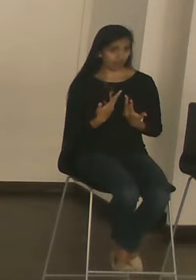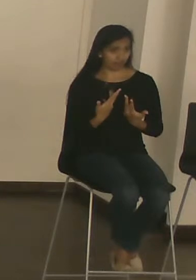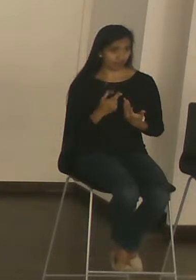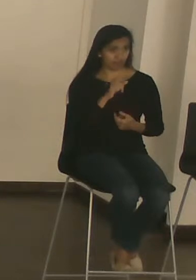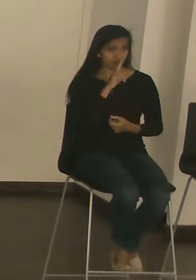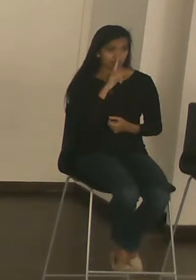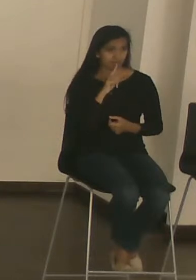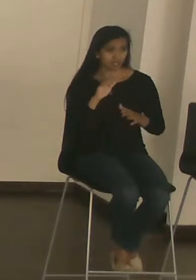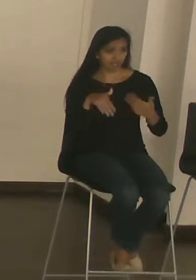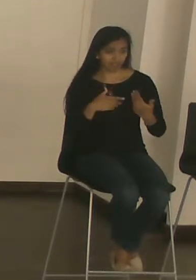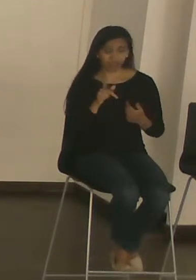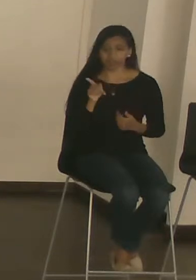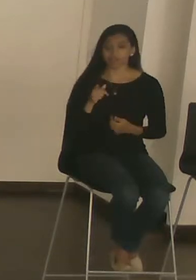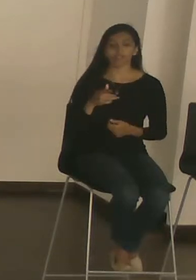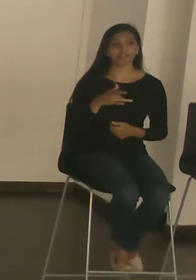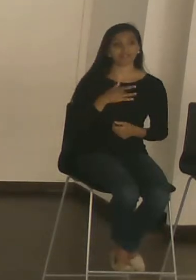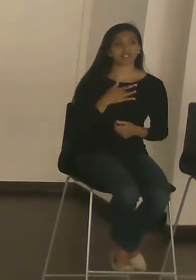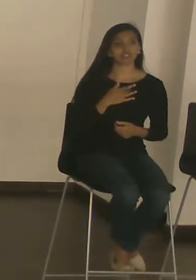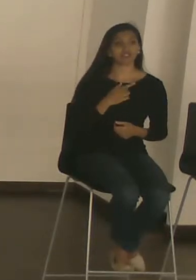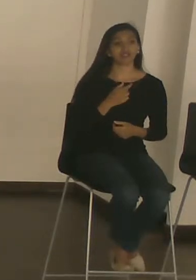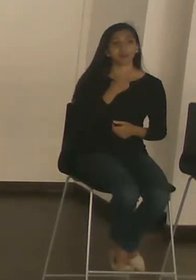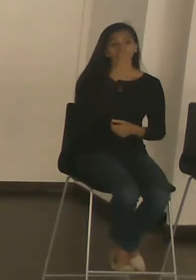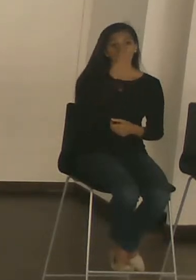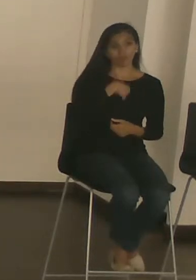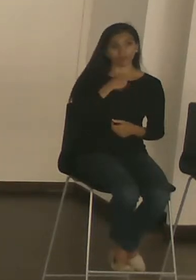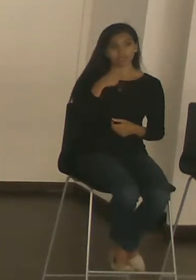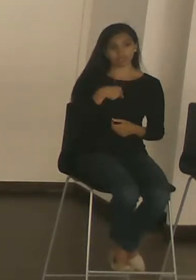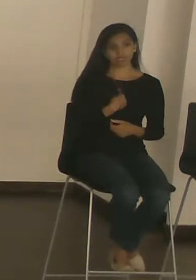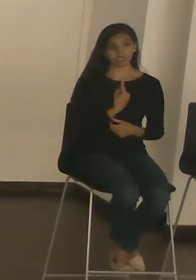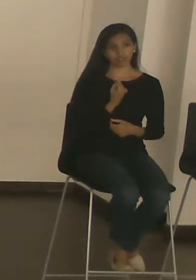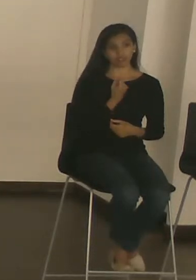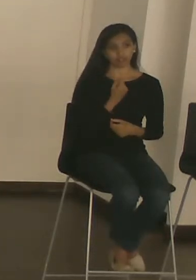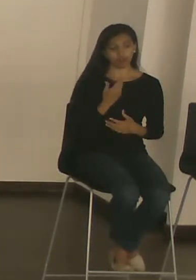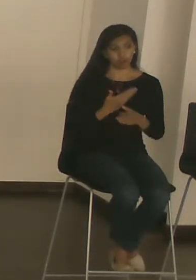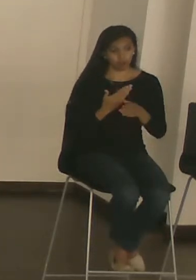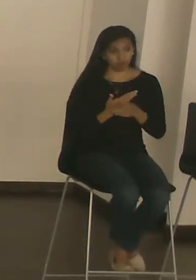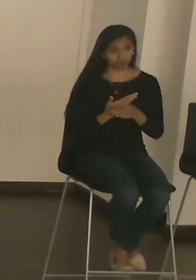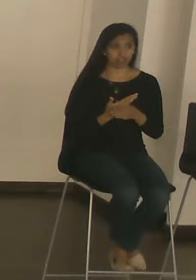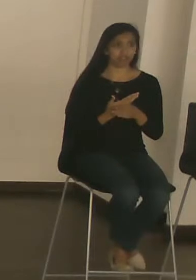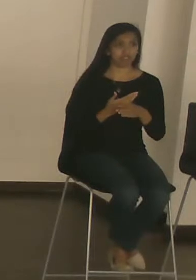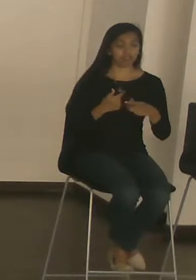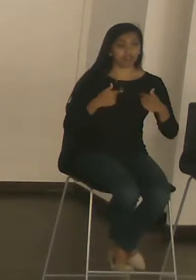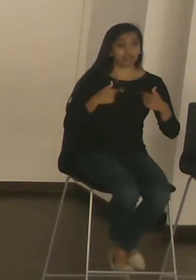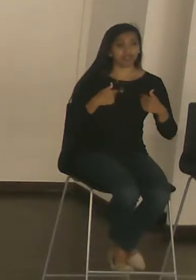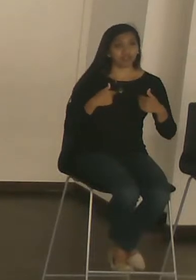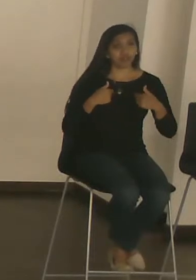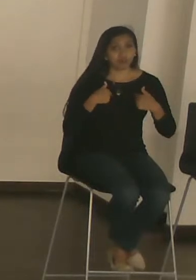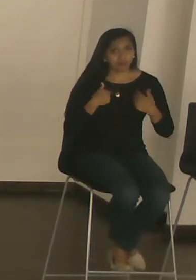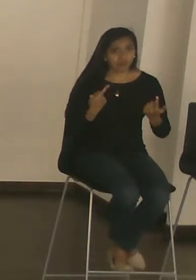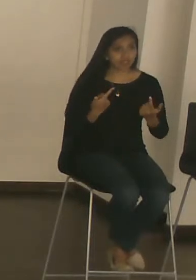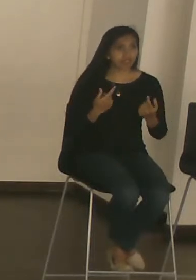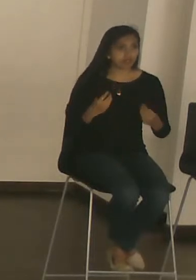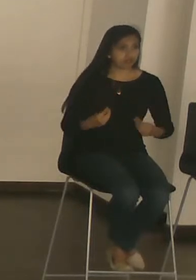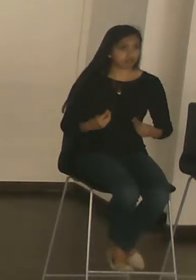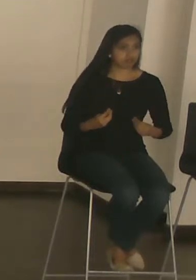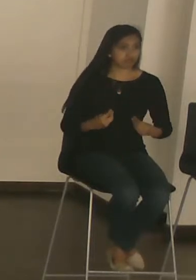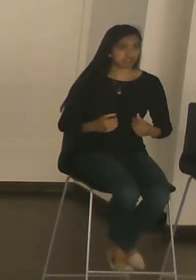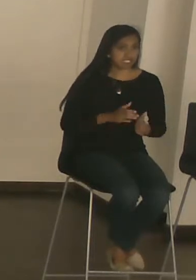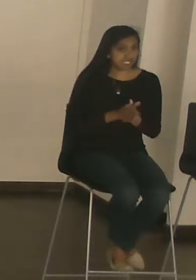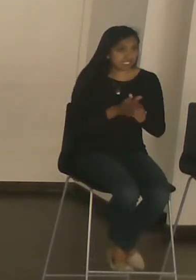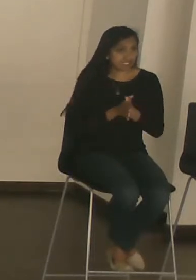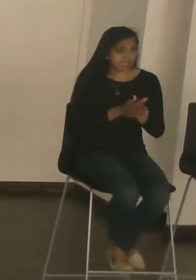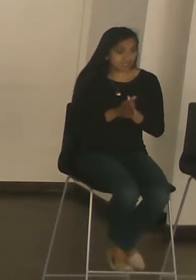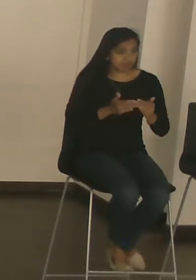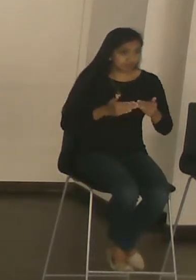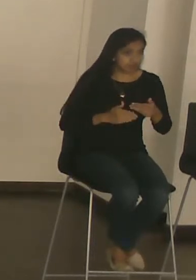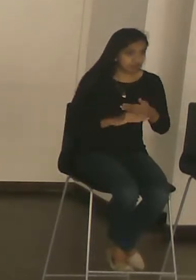sure. I think I am way more attention seeking from the work point of view. But then the